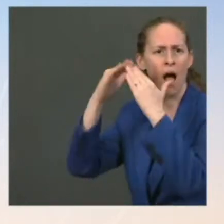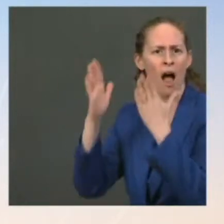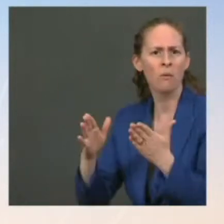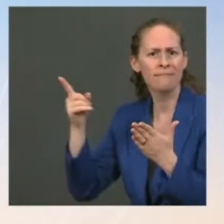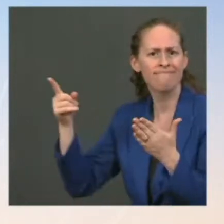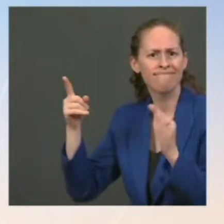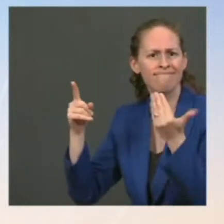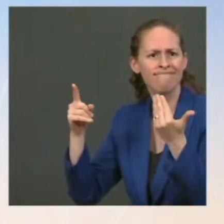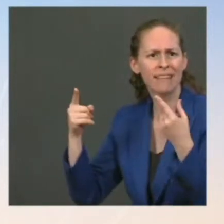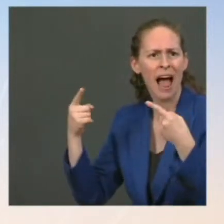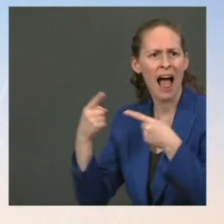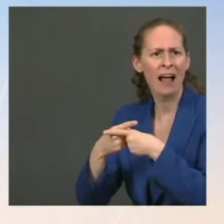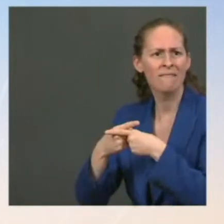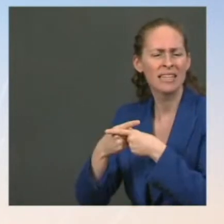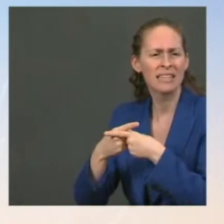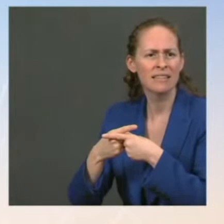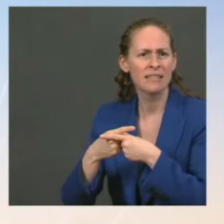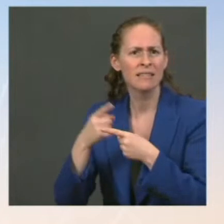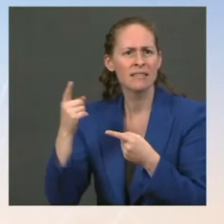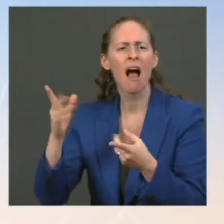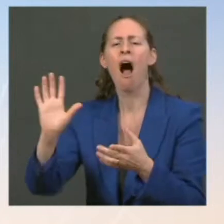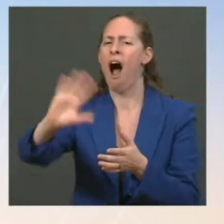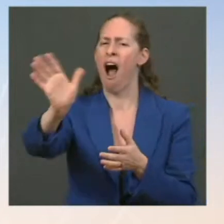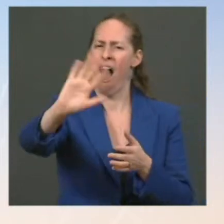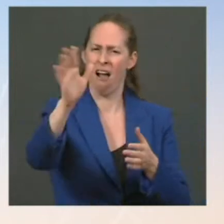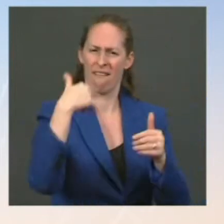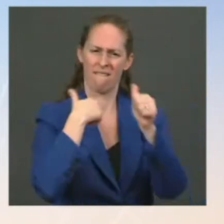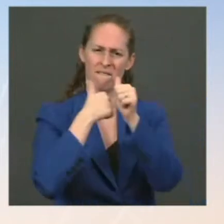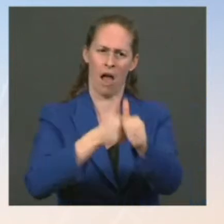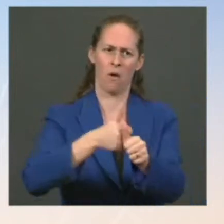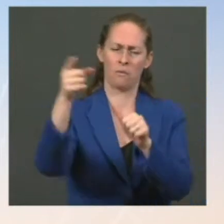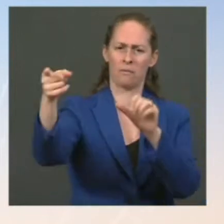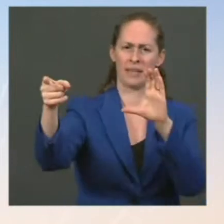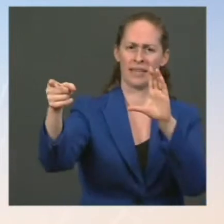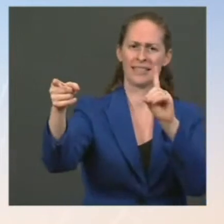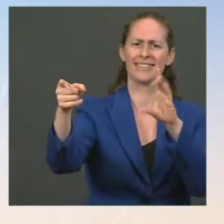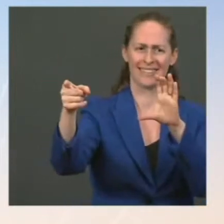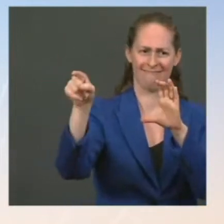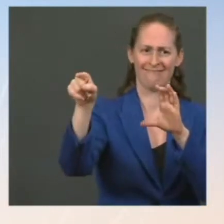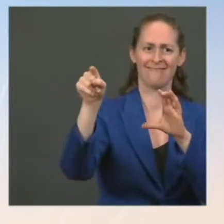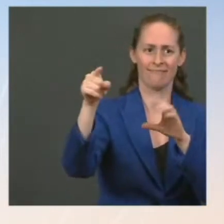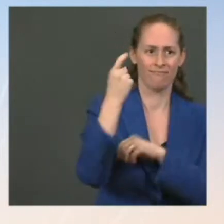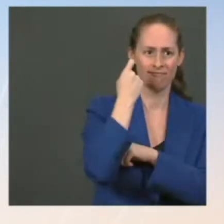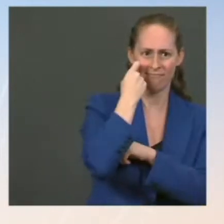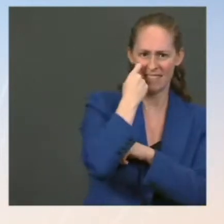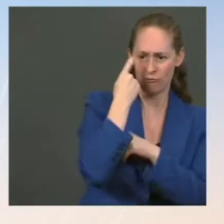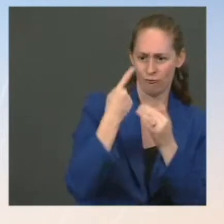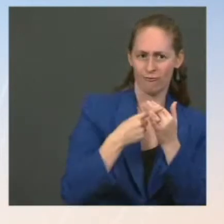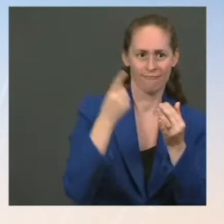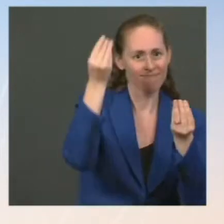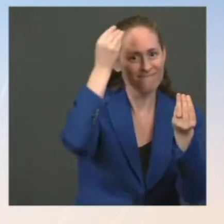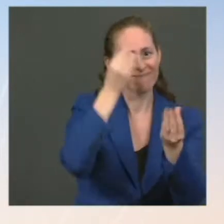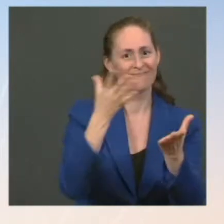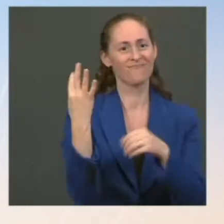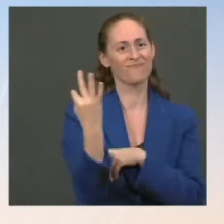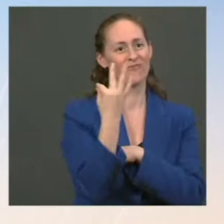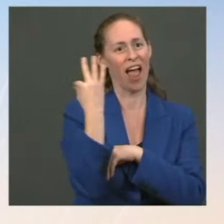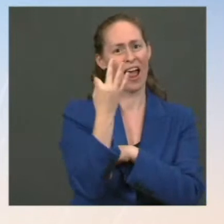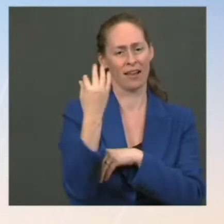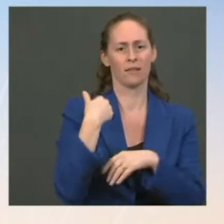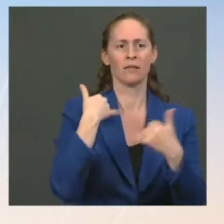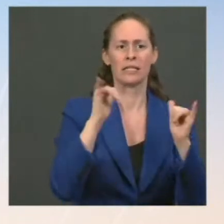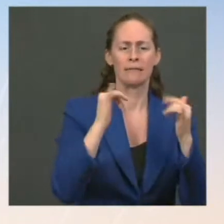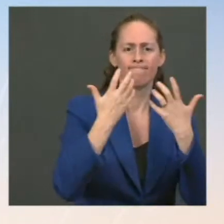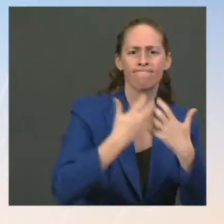medical unit decision? We follow CDC guidelines, but given the guidelines just came out on Friday, we're still making a determination about how it would